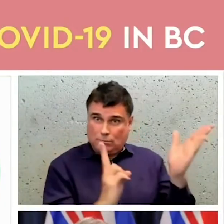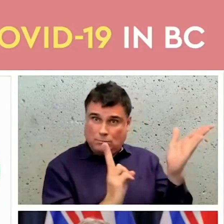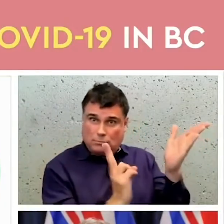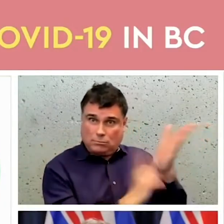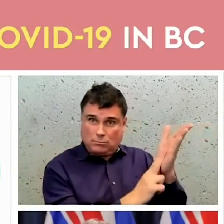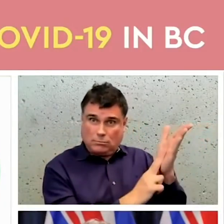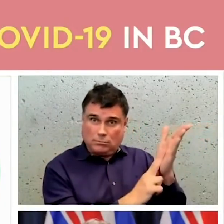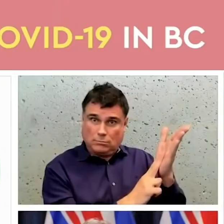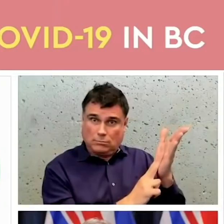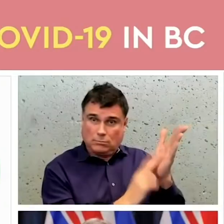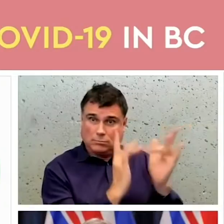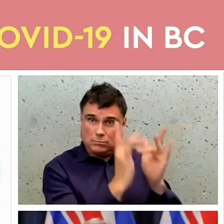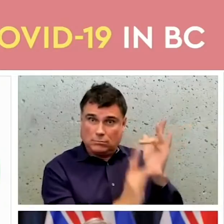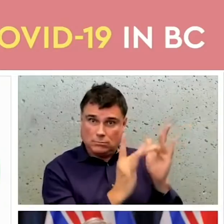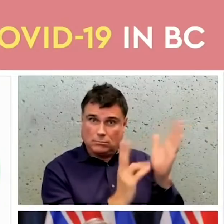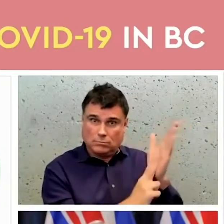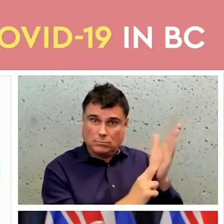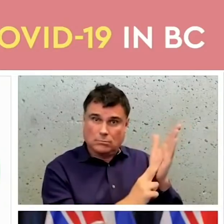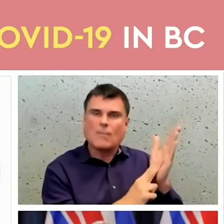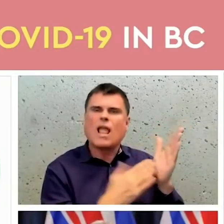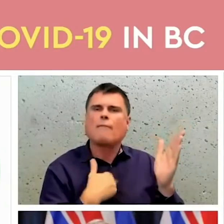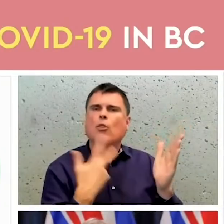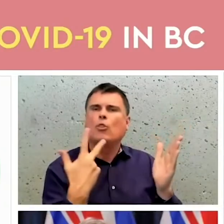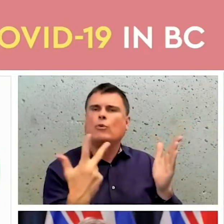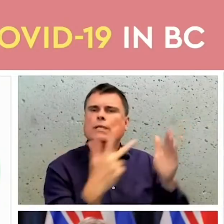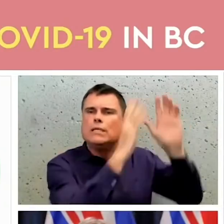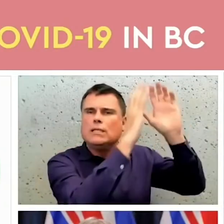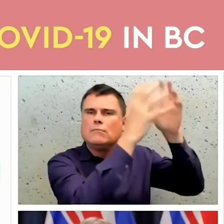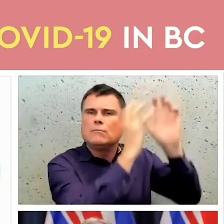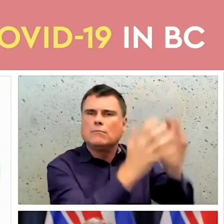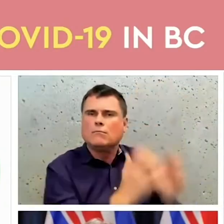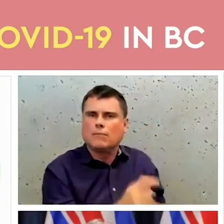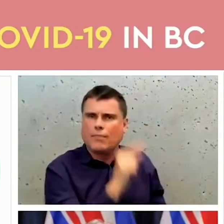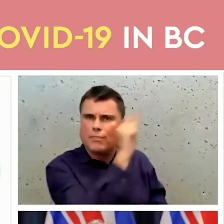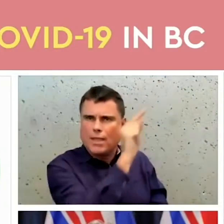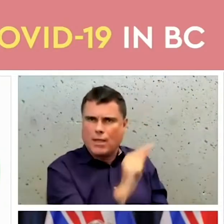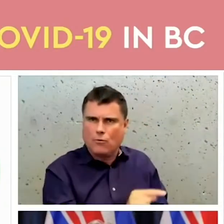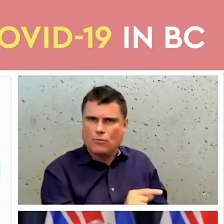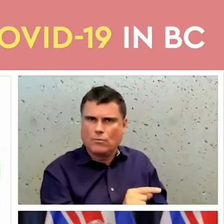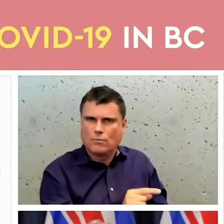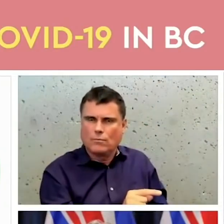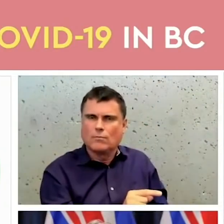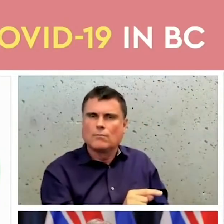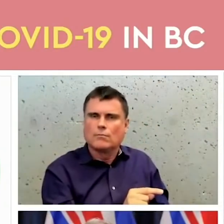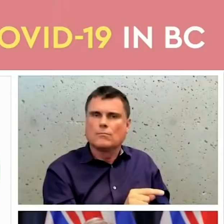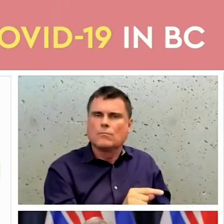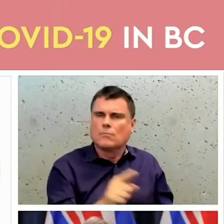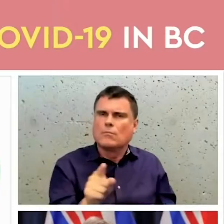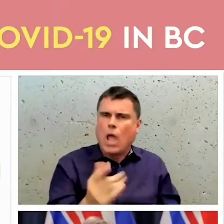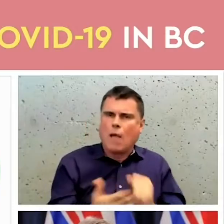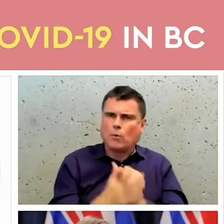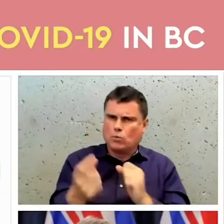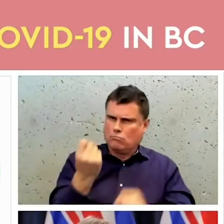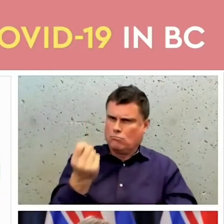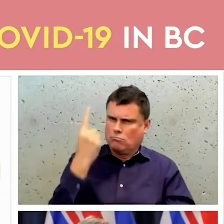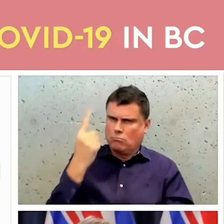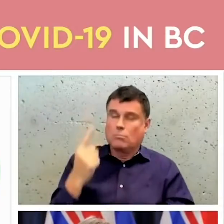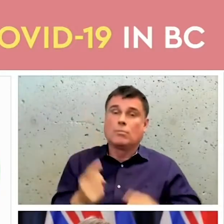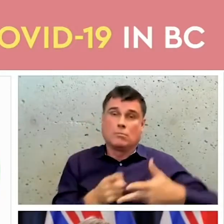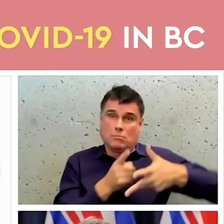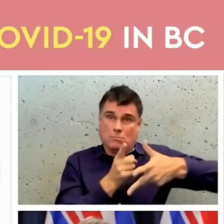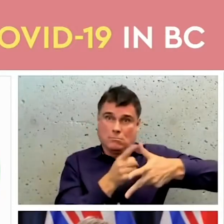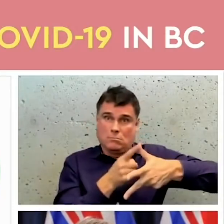naming categories that we'll use in order to help people understand what's available to them. First is what we're calling